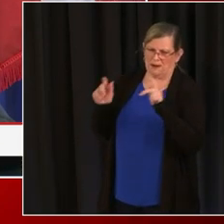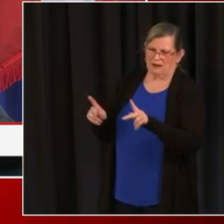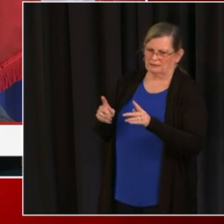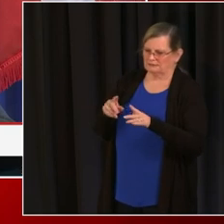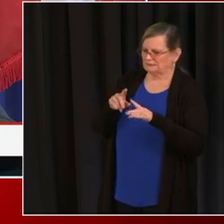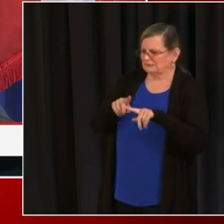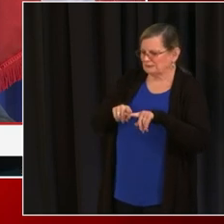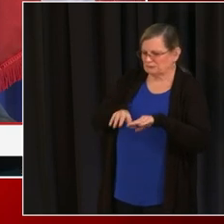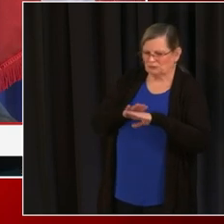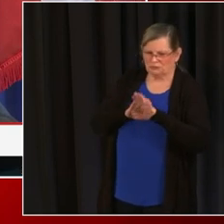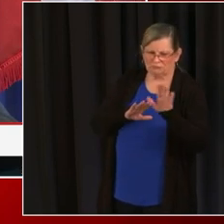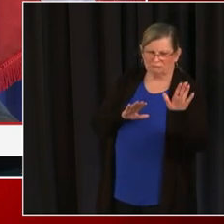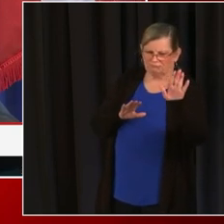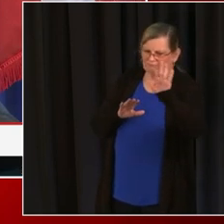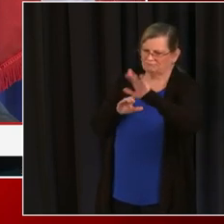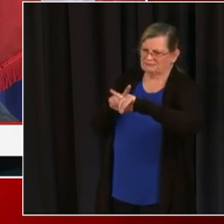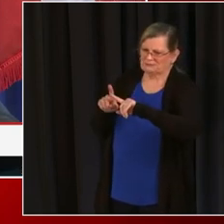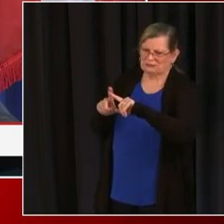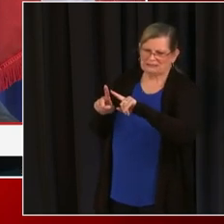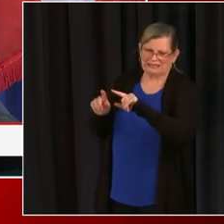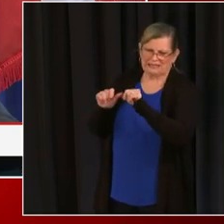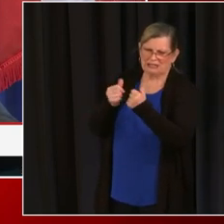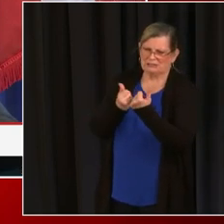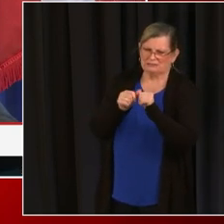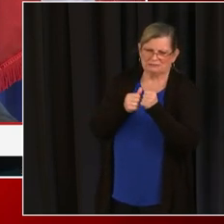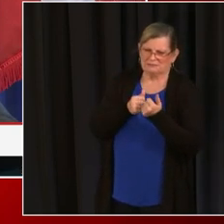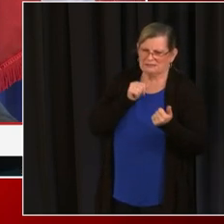for different